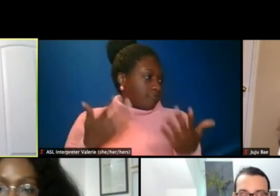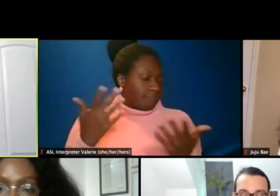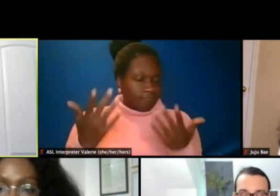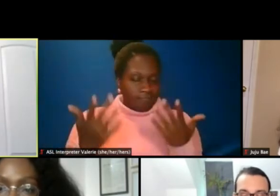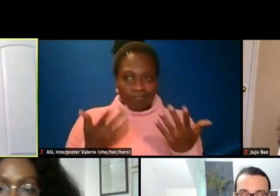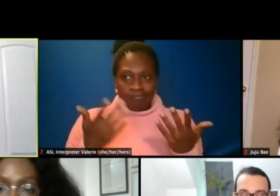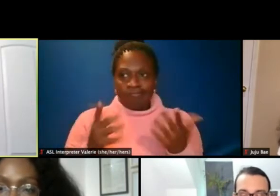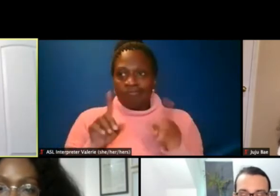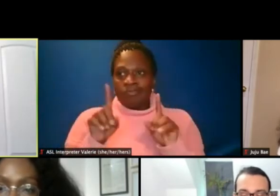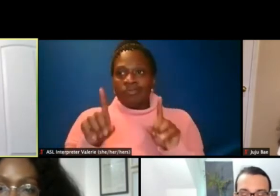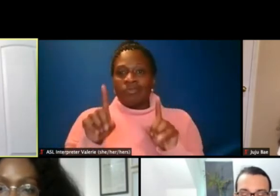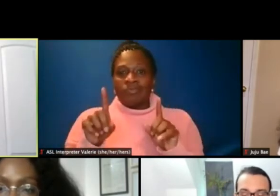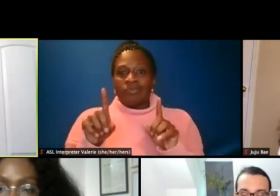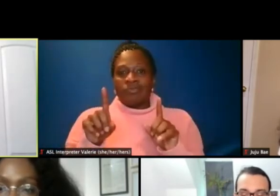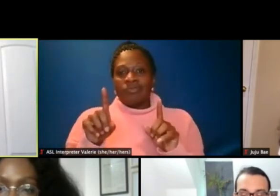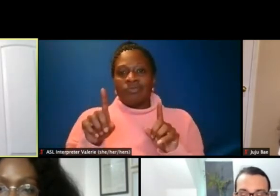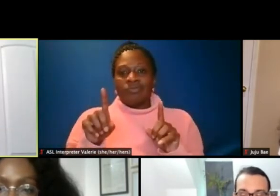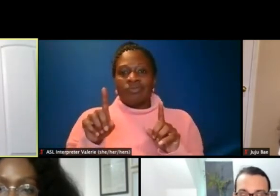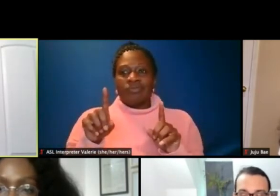go on a mural